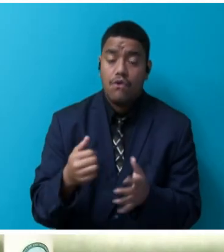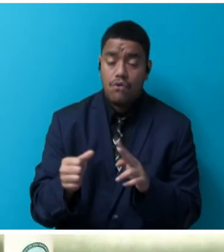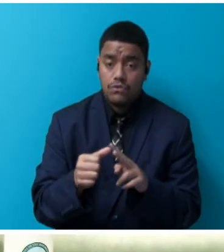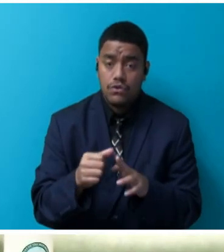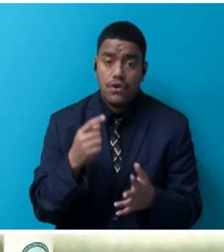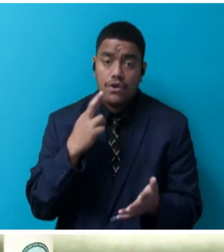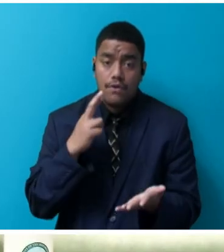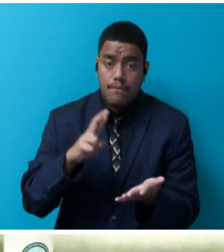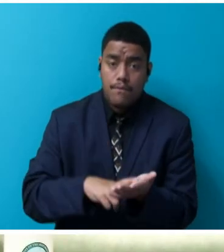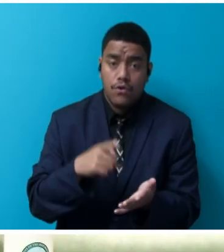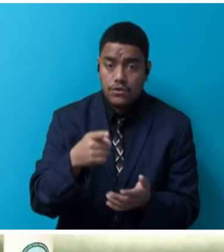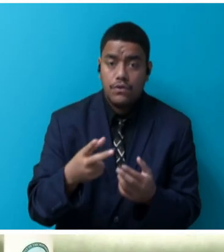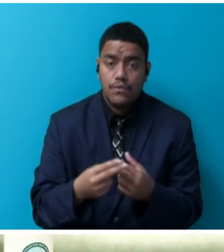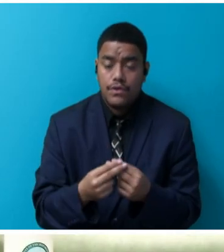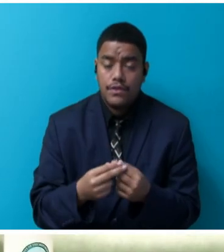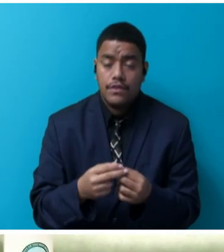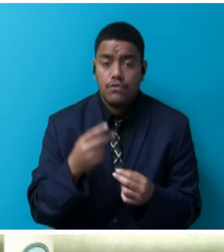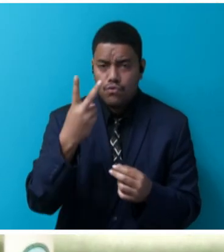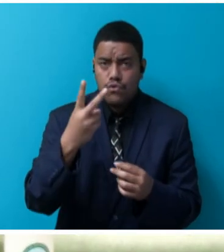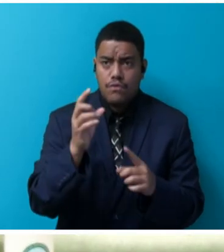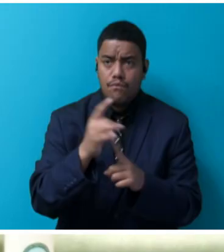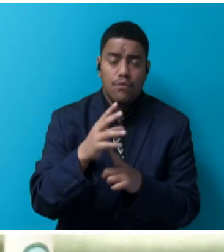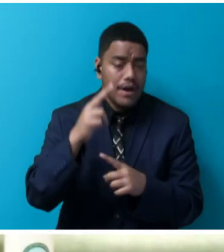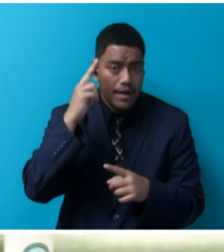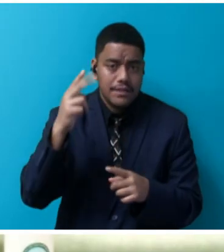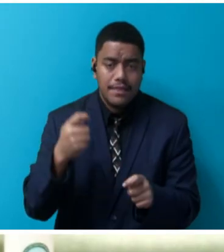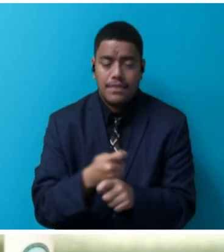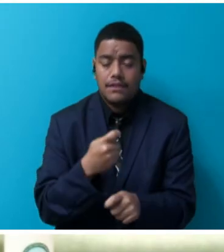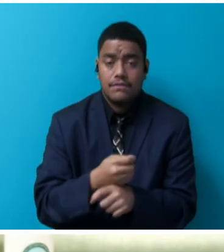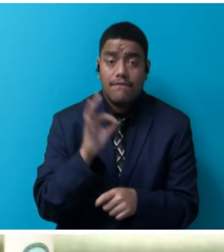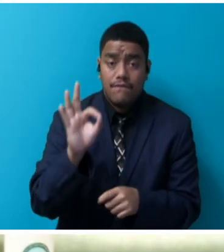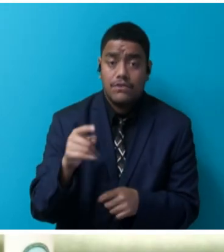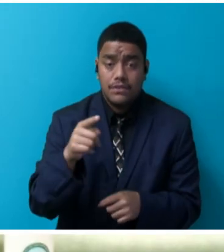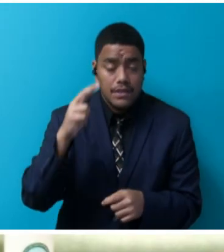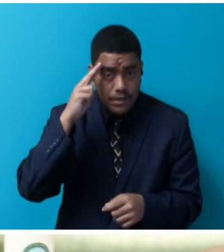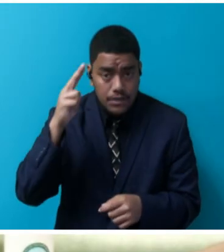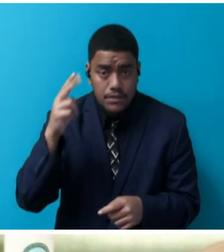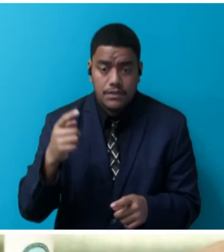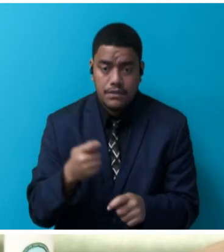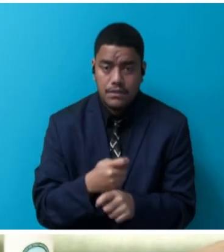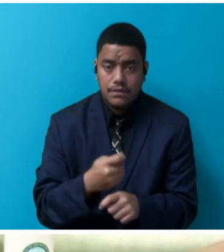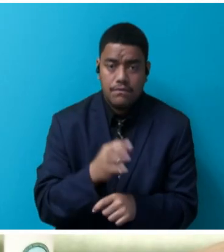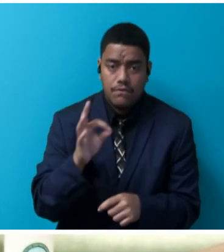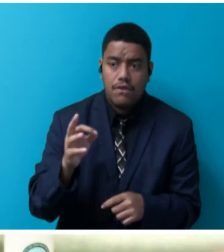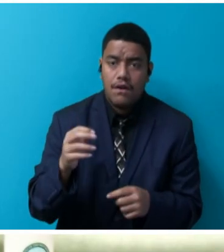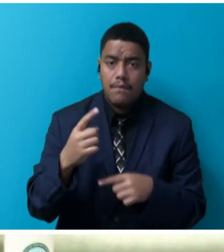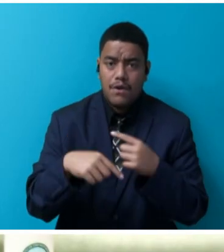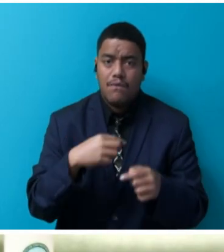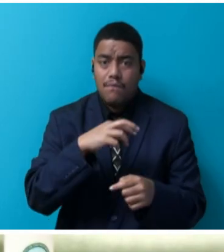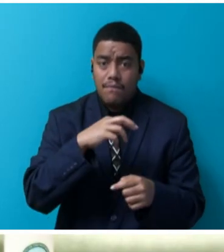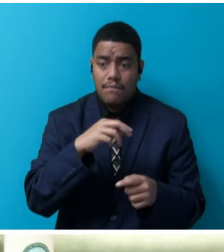the progress made with two important national task forces, the National Task Force to Address Pornography and